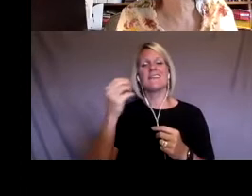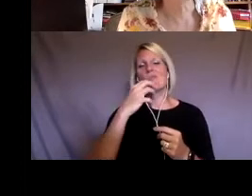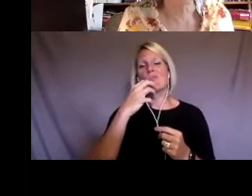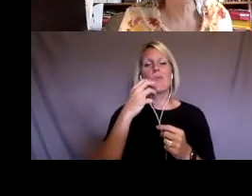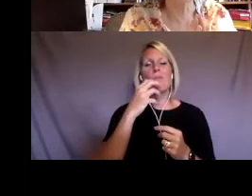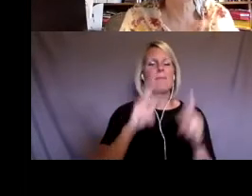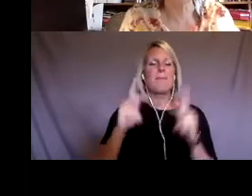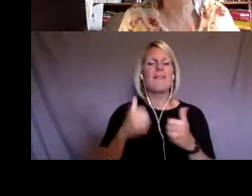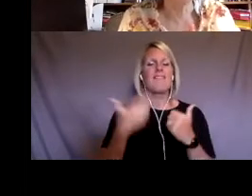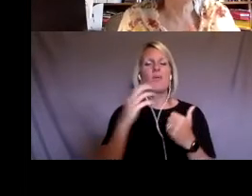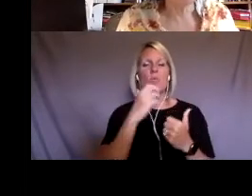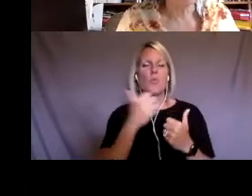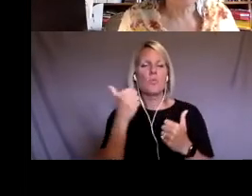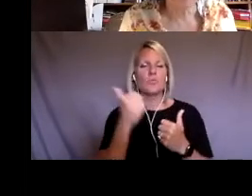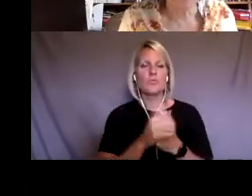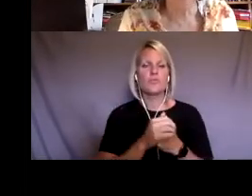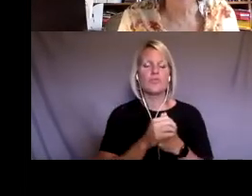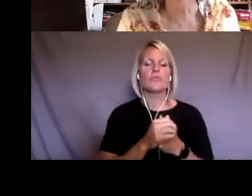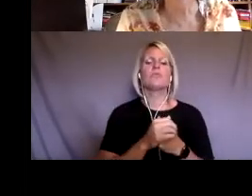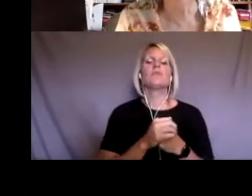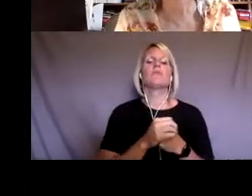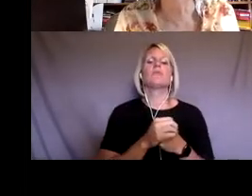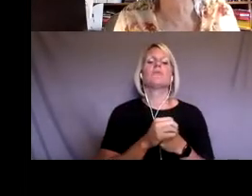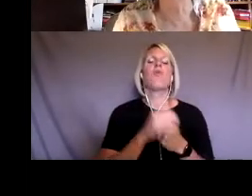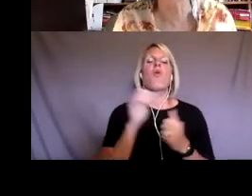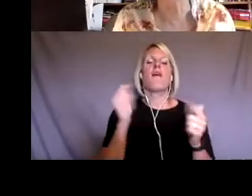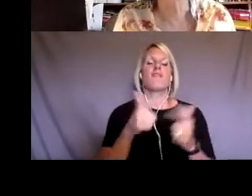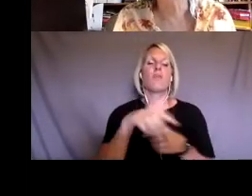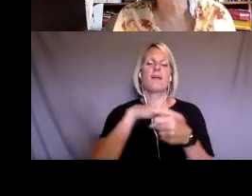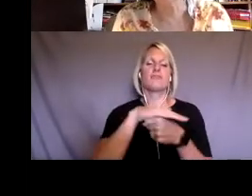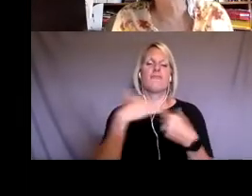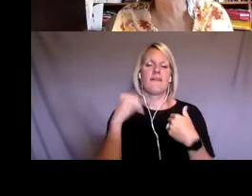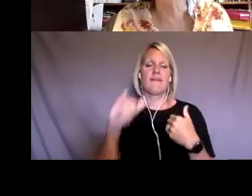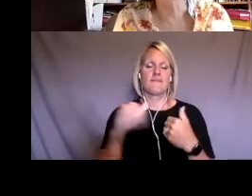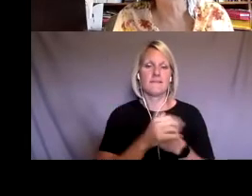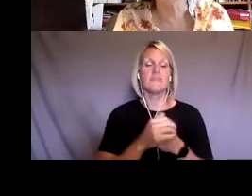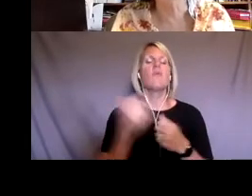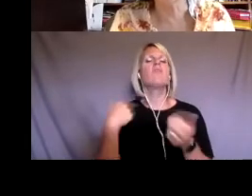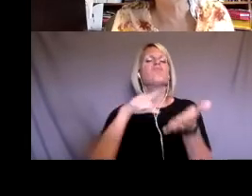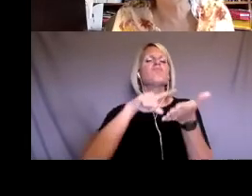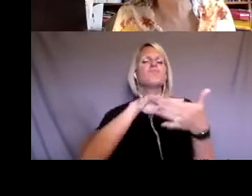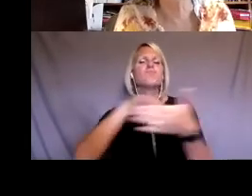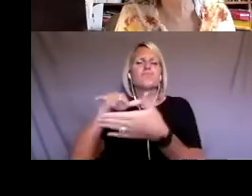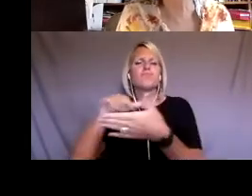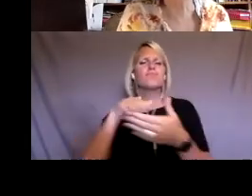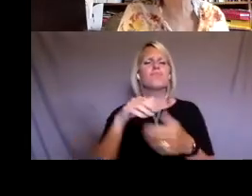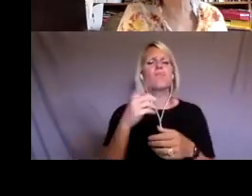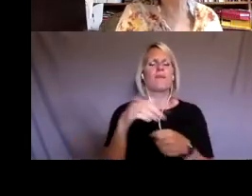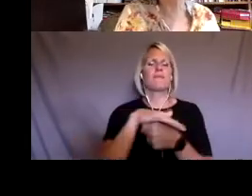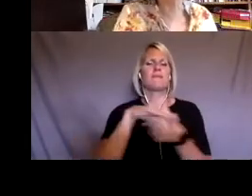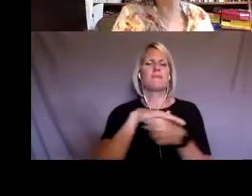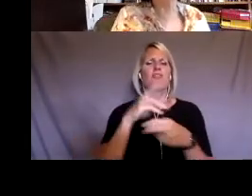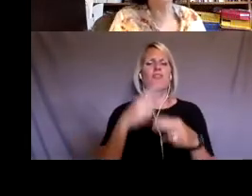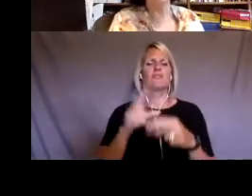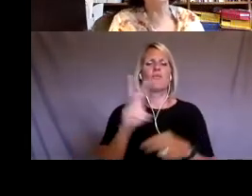just before the pandemic, I conducted a study in one neighborhood called Westlake in Los Angeles. This